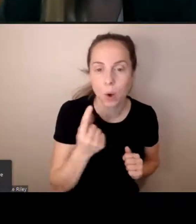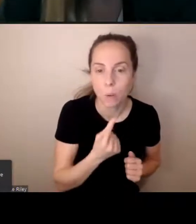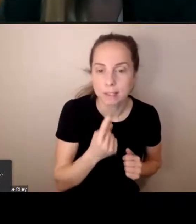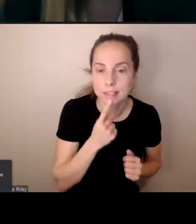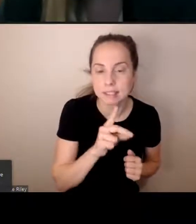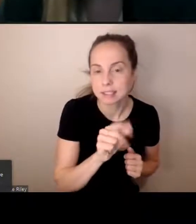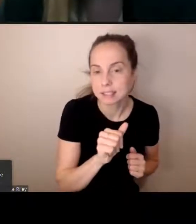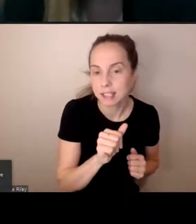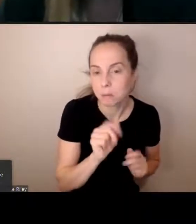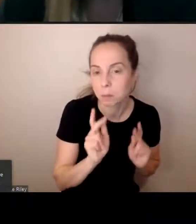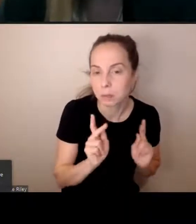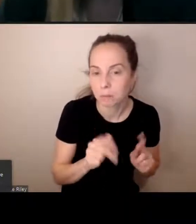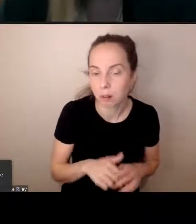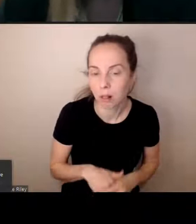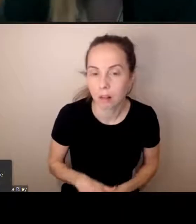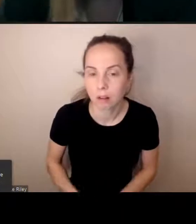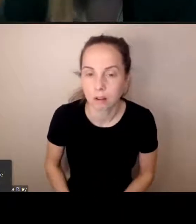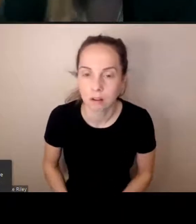do both.